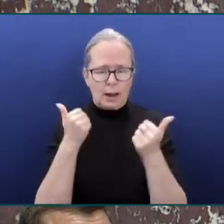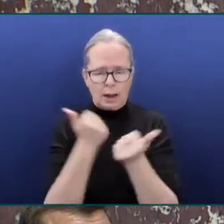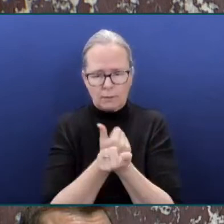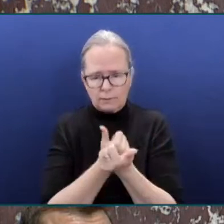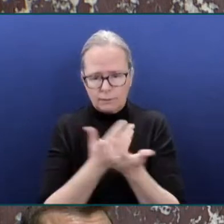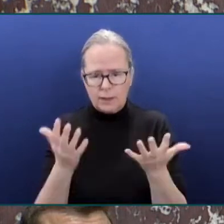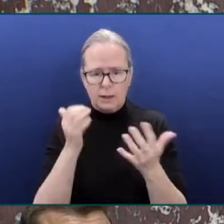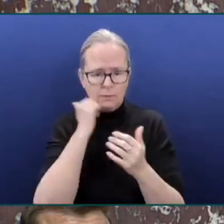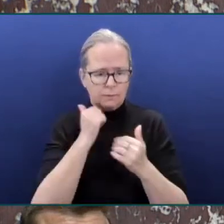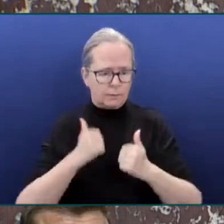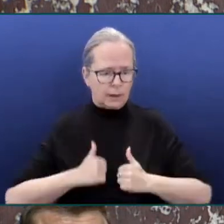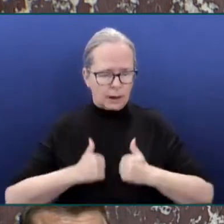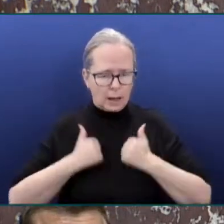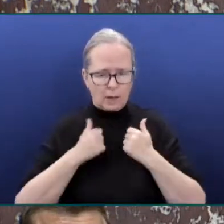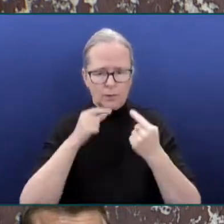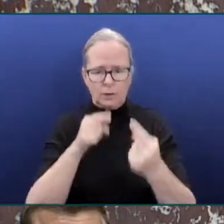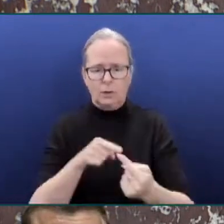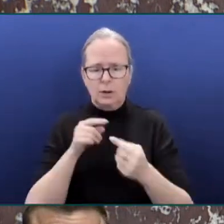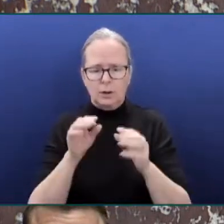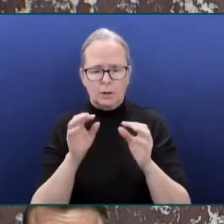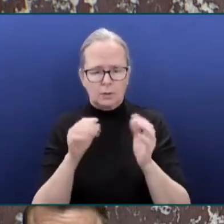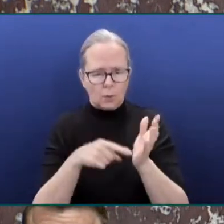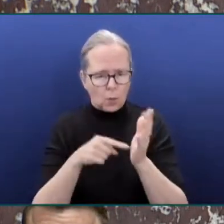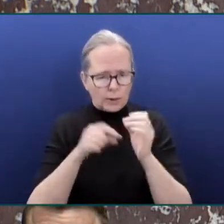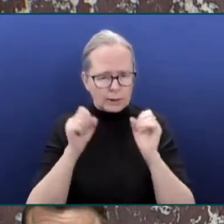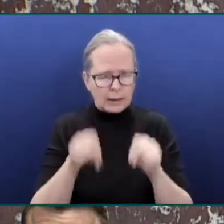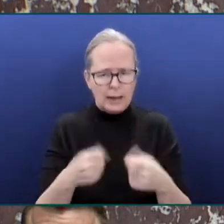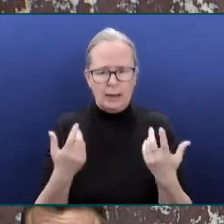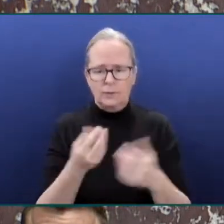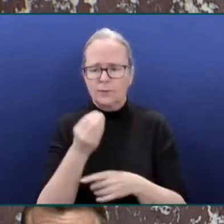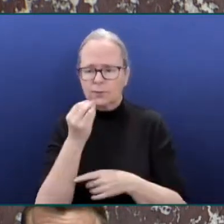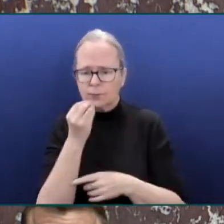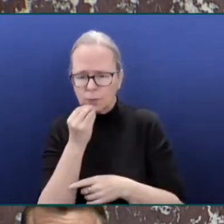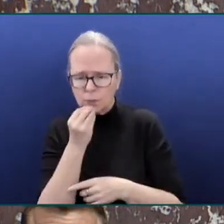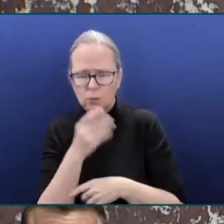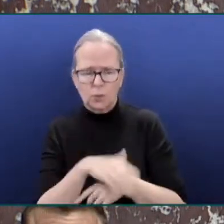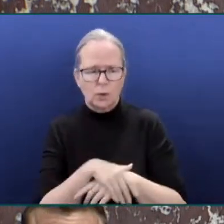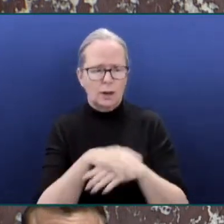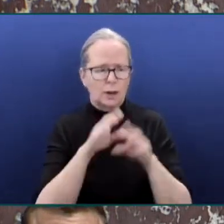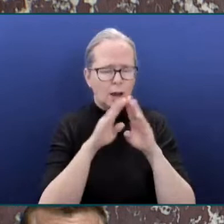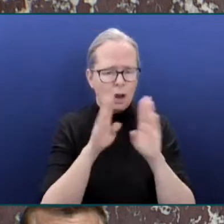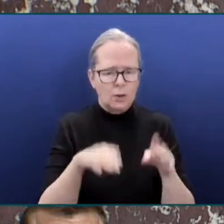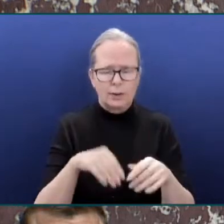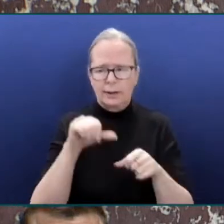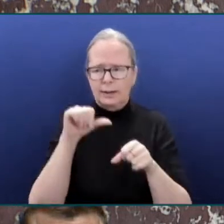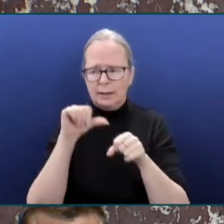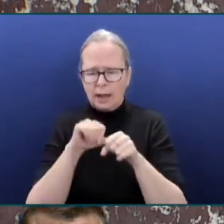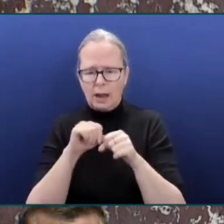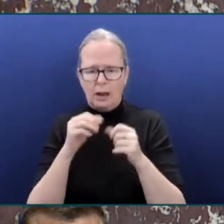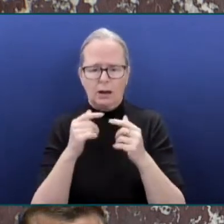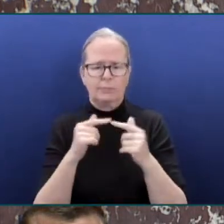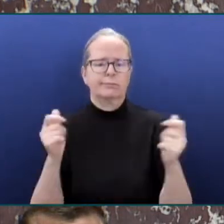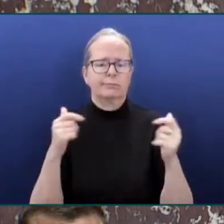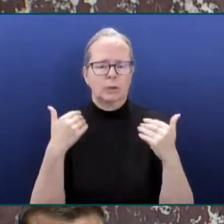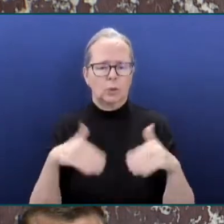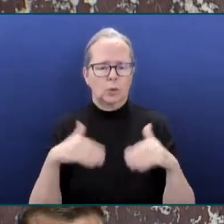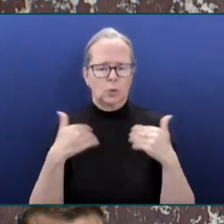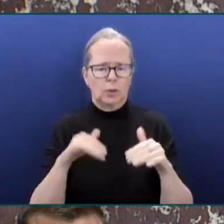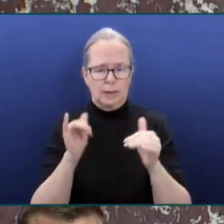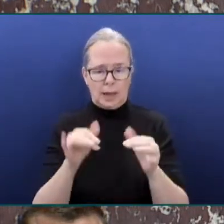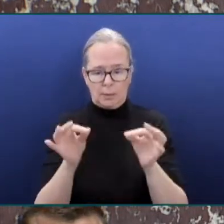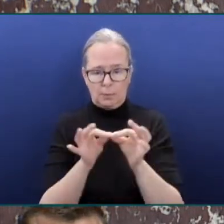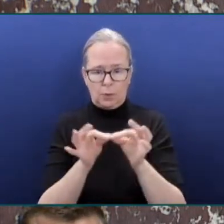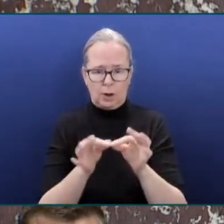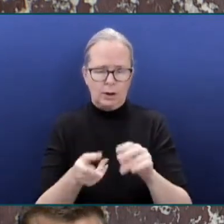daily necessities like food, housing, and fuel continuing to increase daily. Leaders must